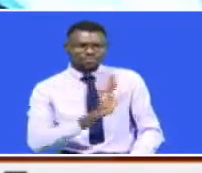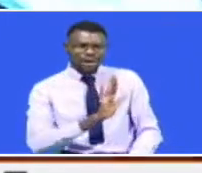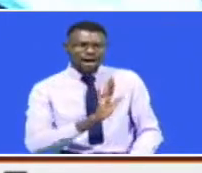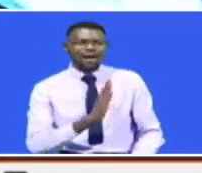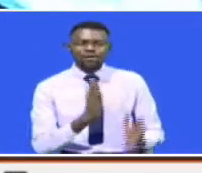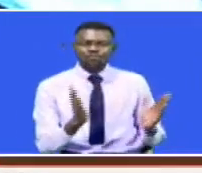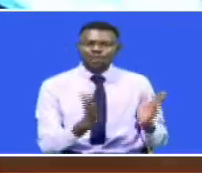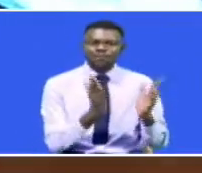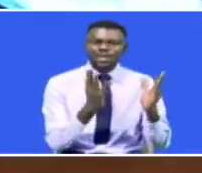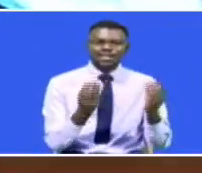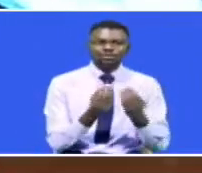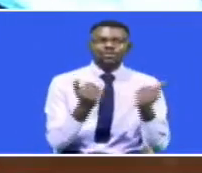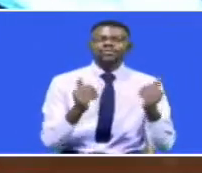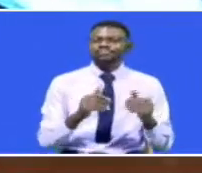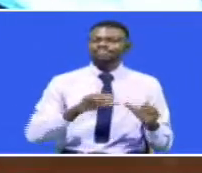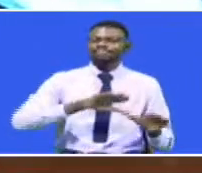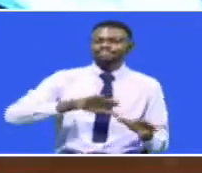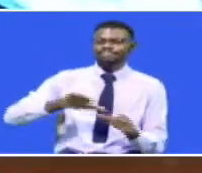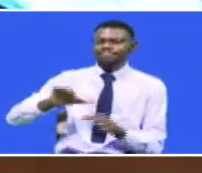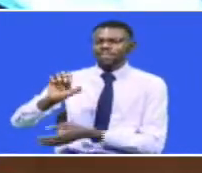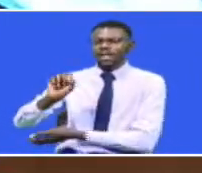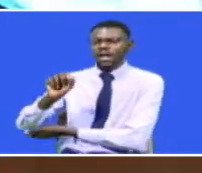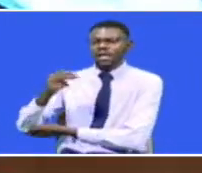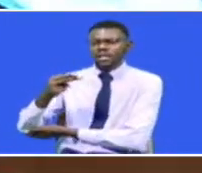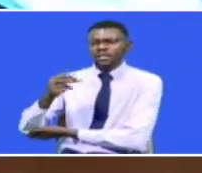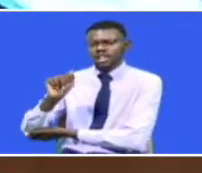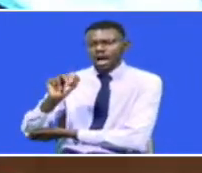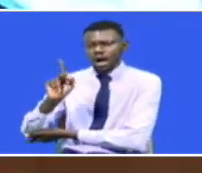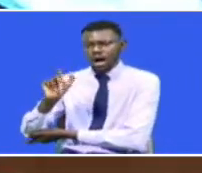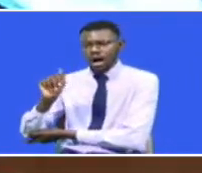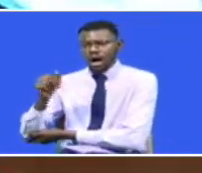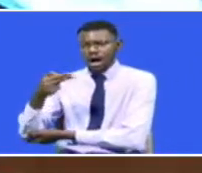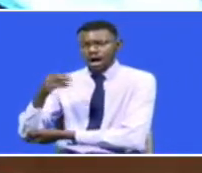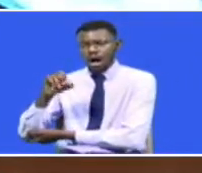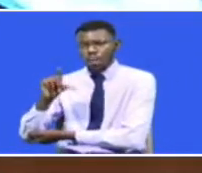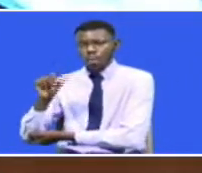To the Shakahola massacre scene now, and 9 bodies were exhumed today.